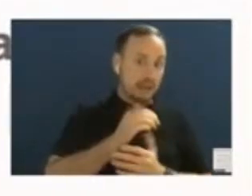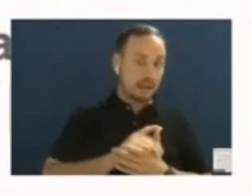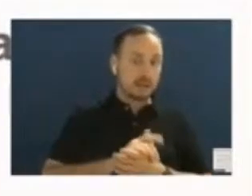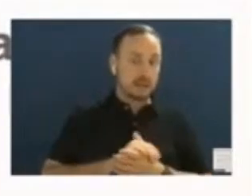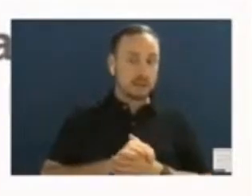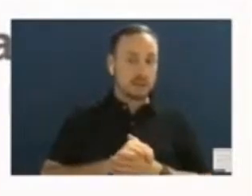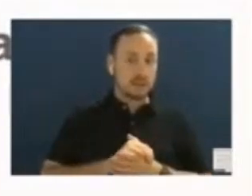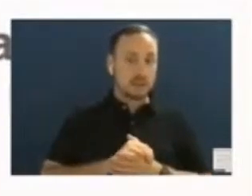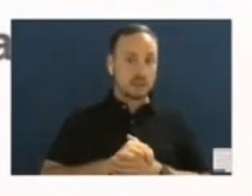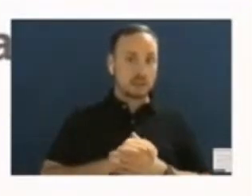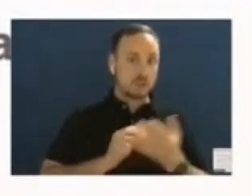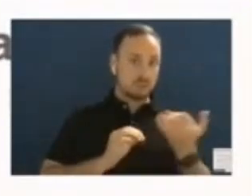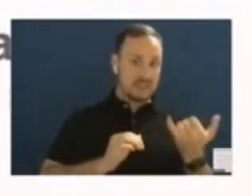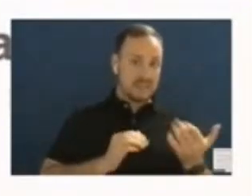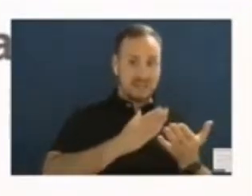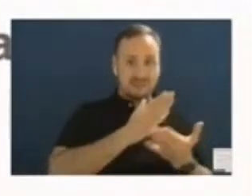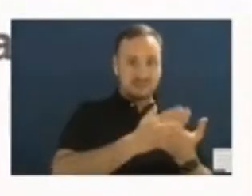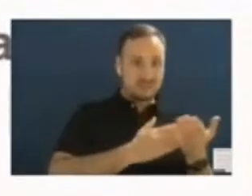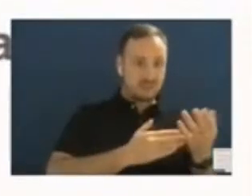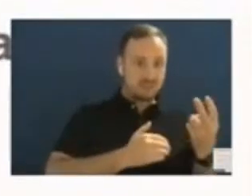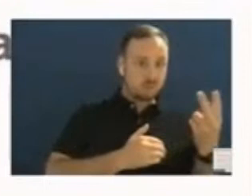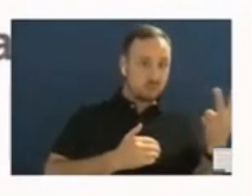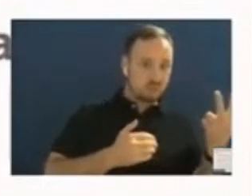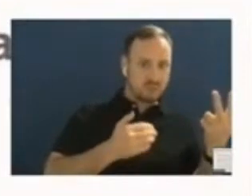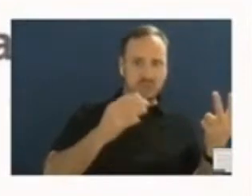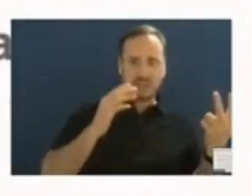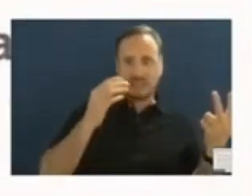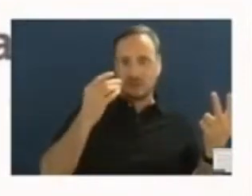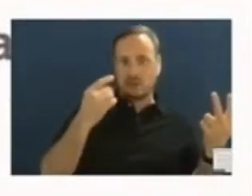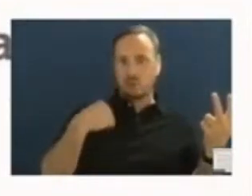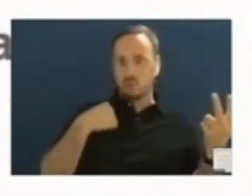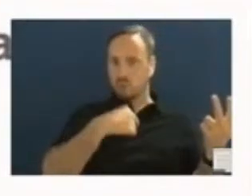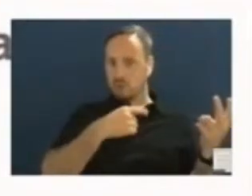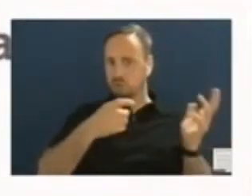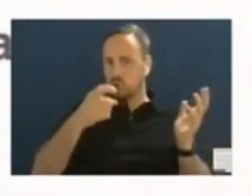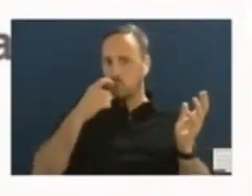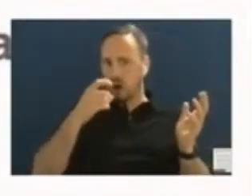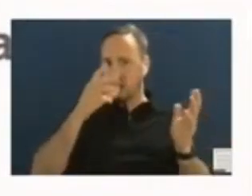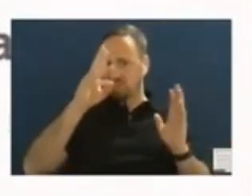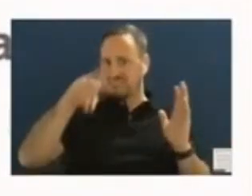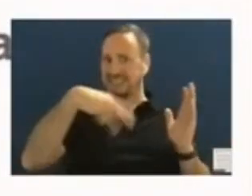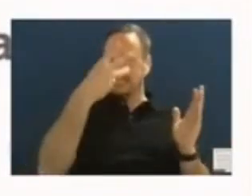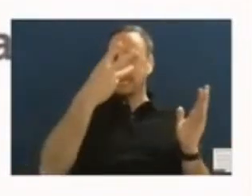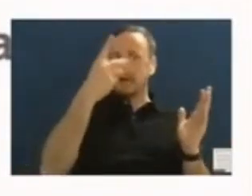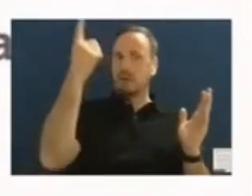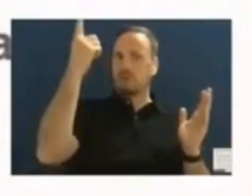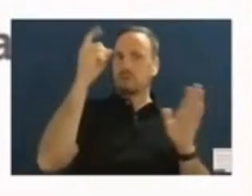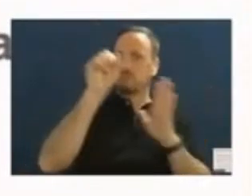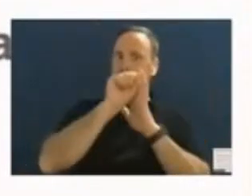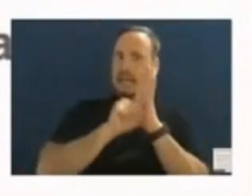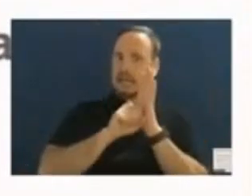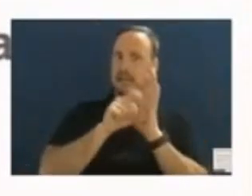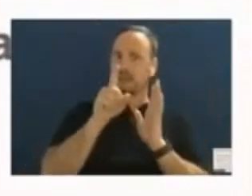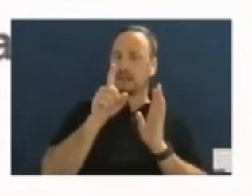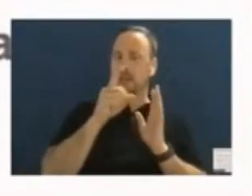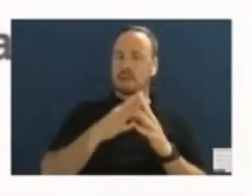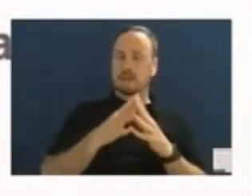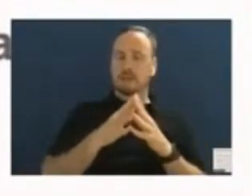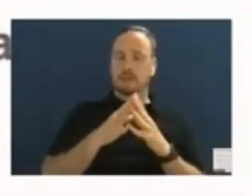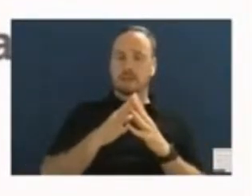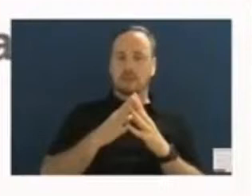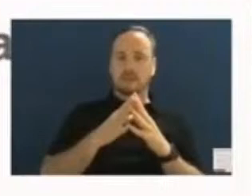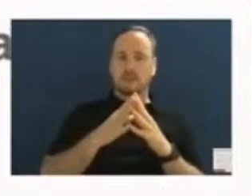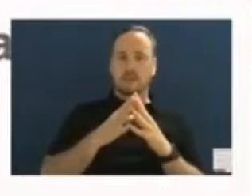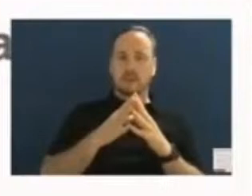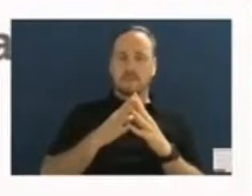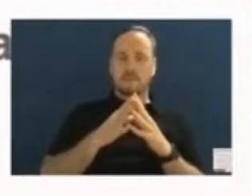families experienced. We've had an opportunity over the last 4 weeks to also partner with our local neighboring districts who some in certain instances